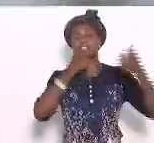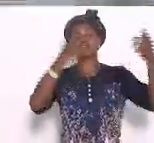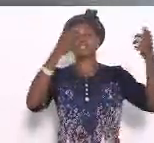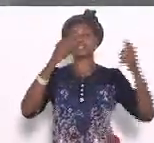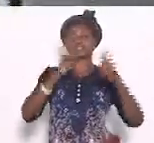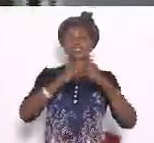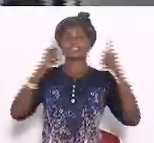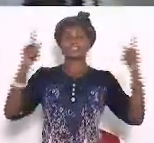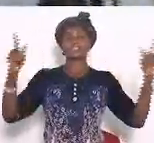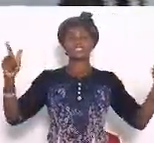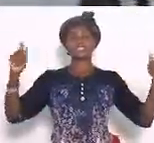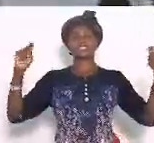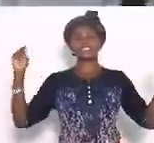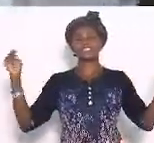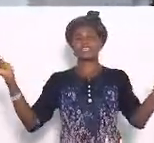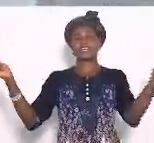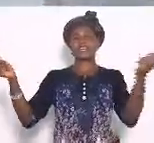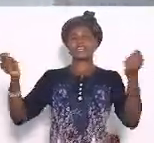I